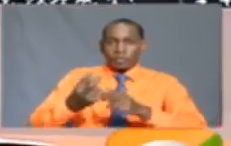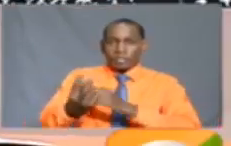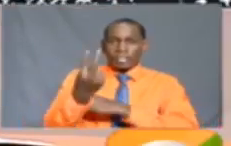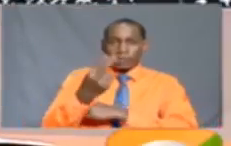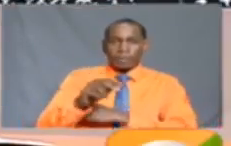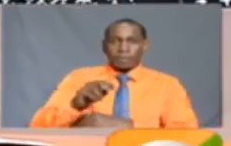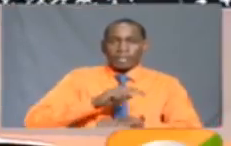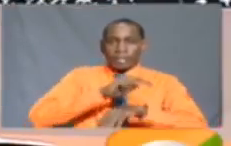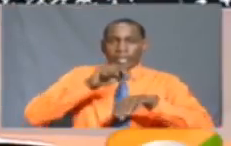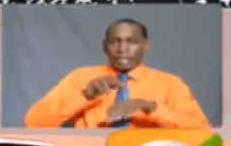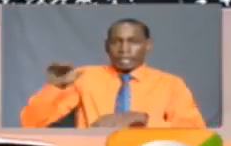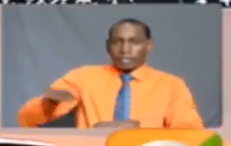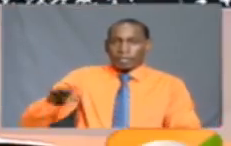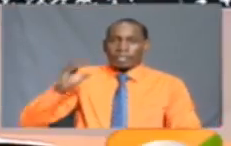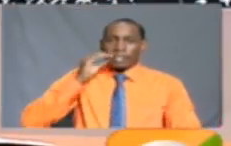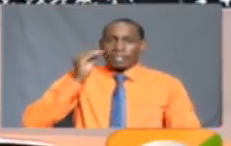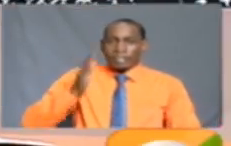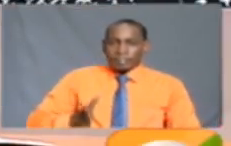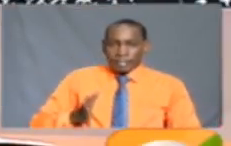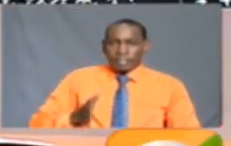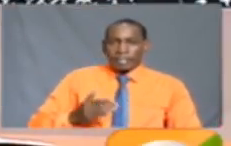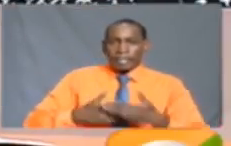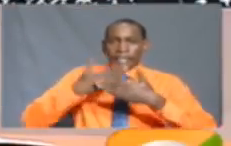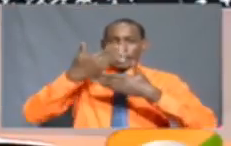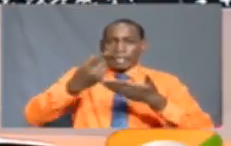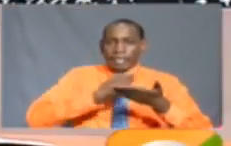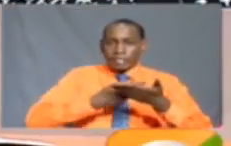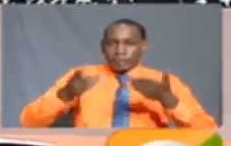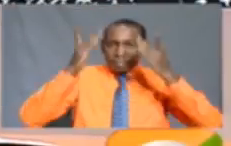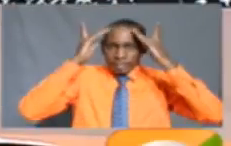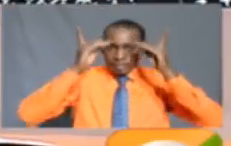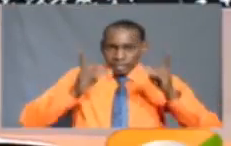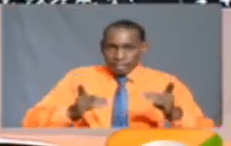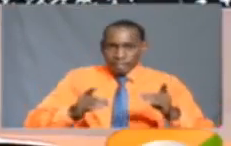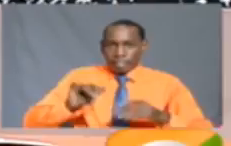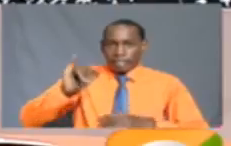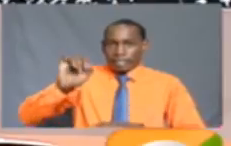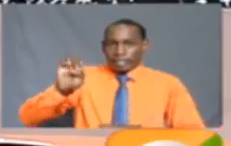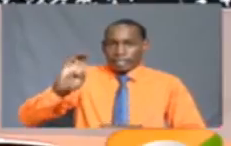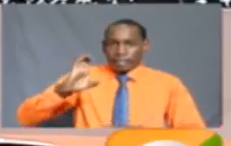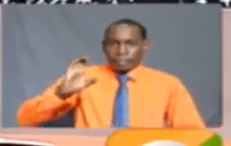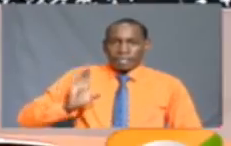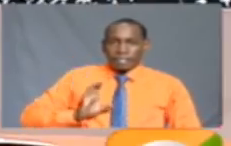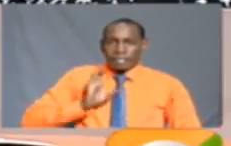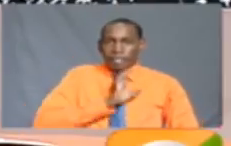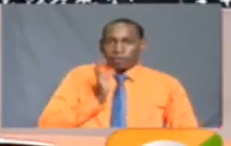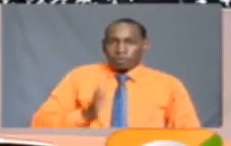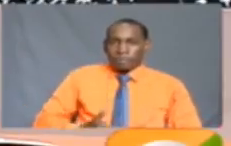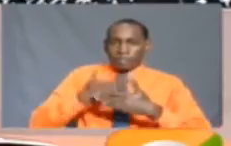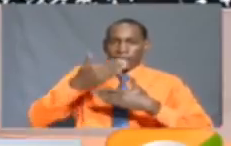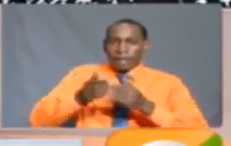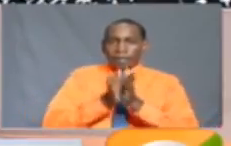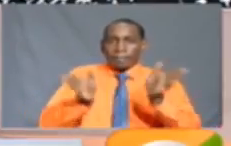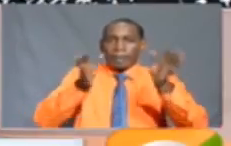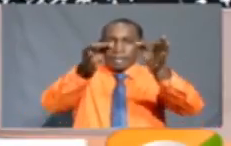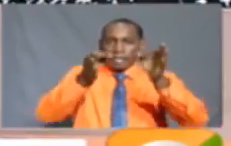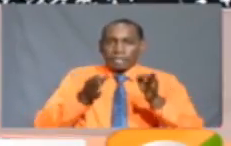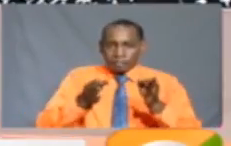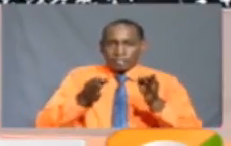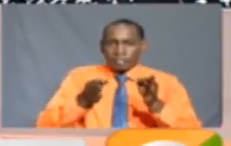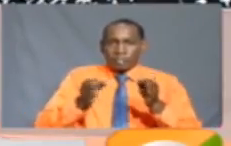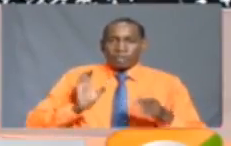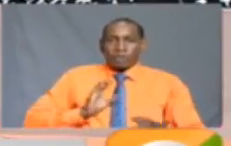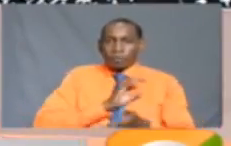National Assembly Speaker Justin Muturi will next week rule on the fate of IEBC commissioners after the Public Accounts Committee recommended